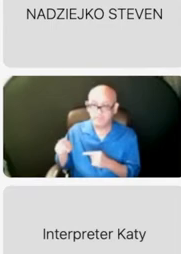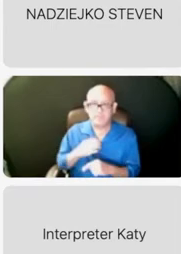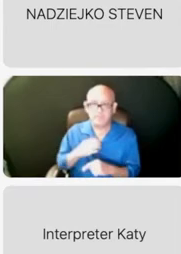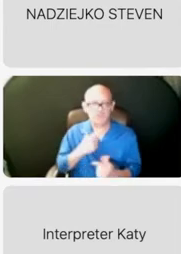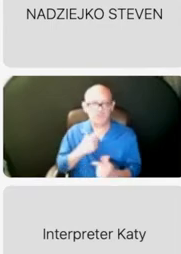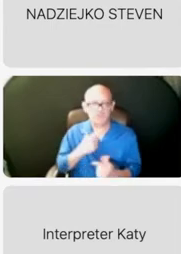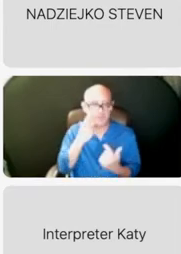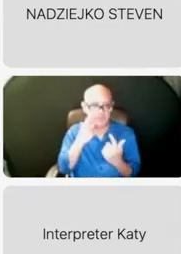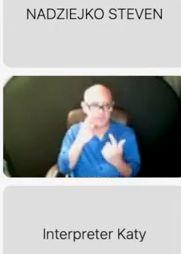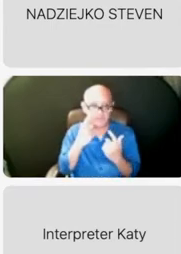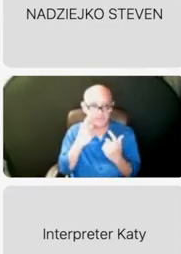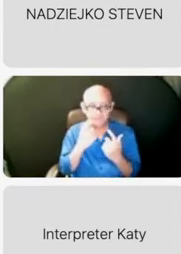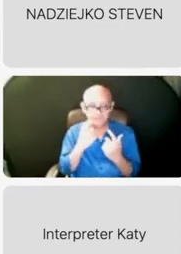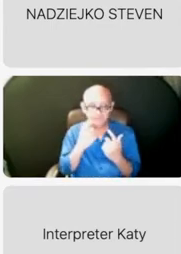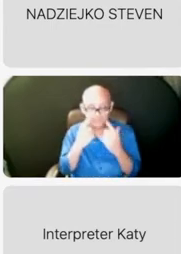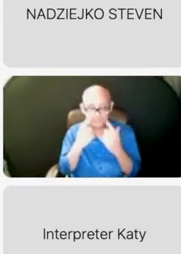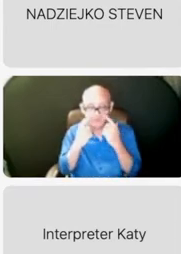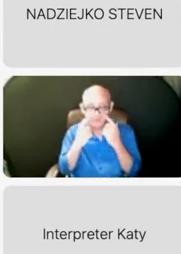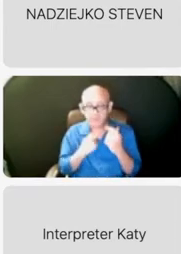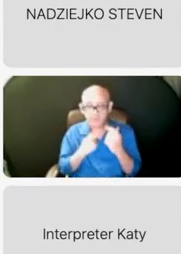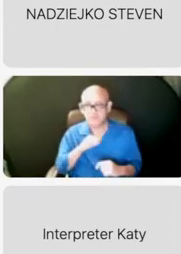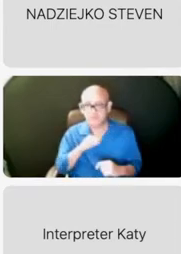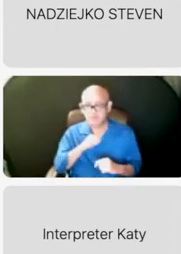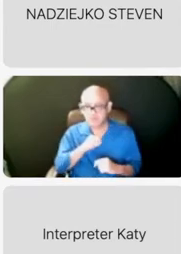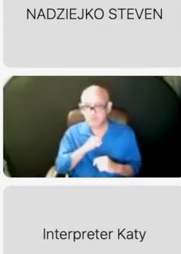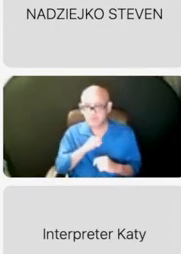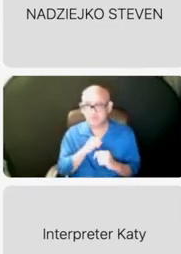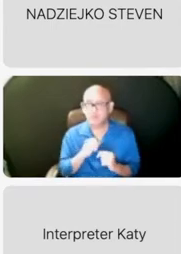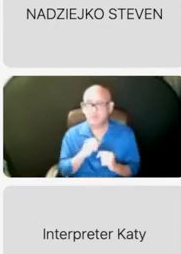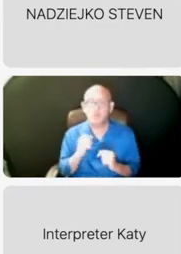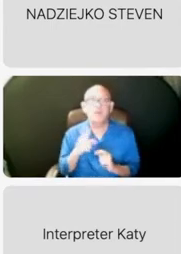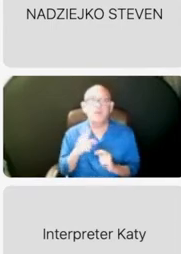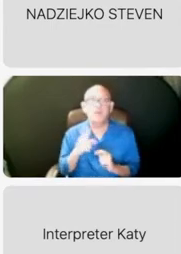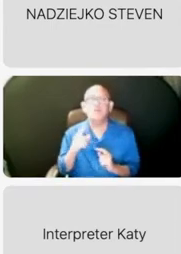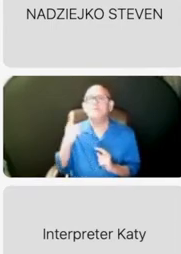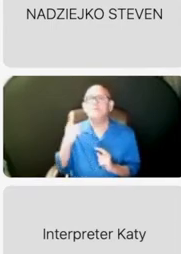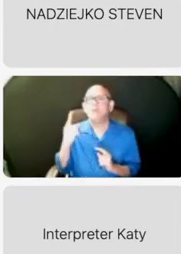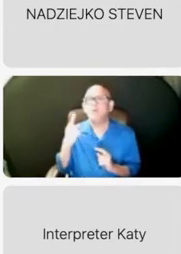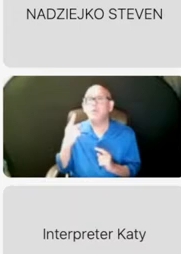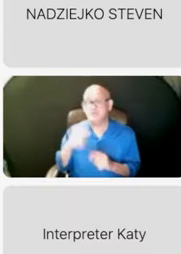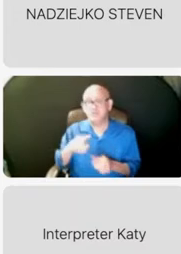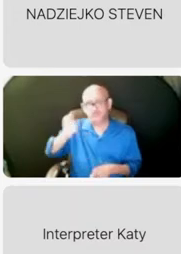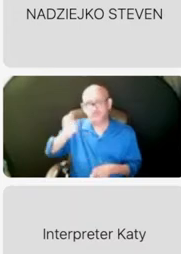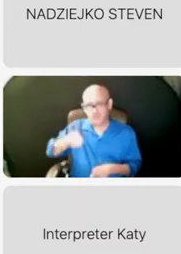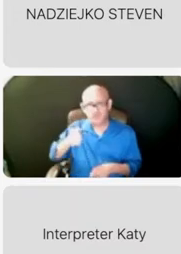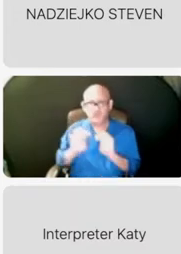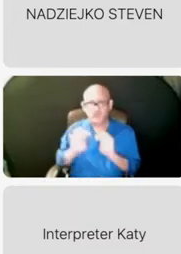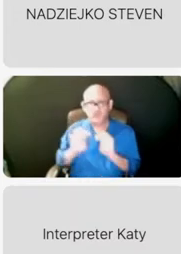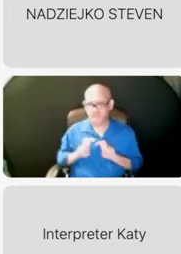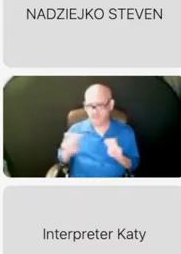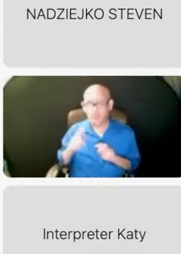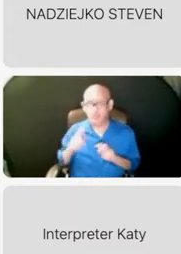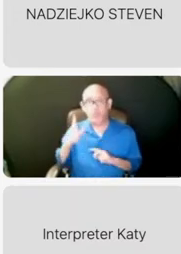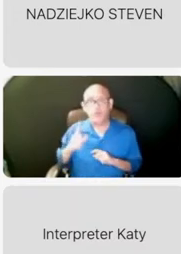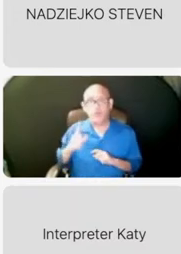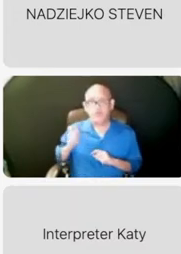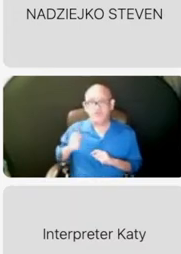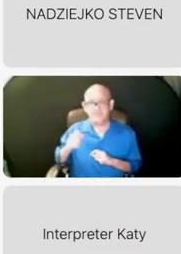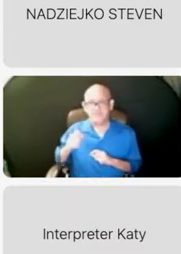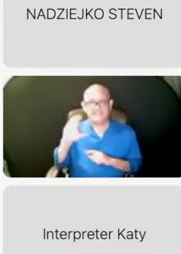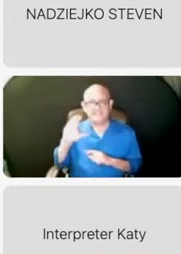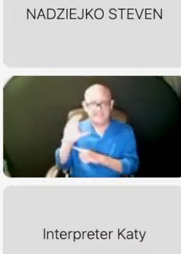um they were they were told by a set of judges one judge judge c because we don't get their